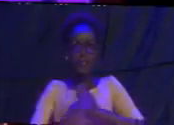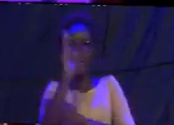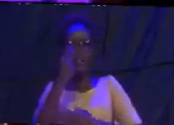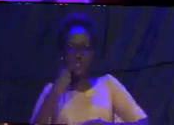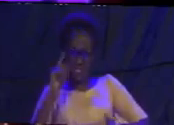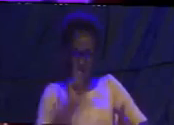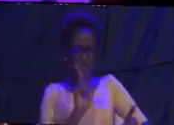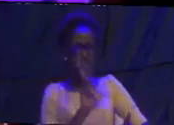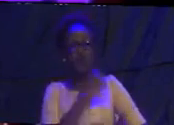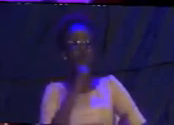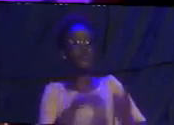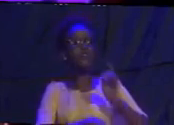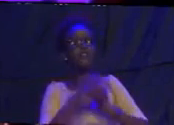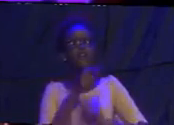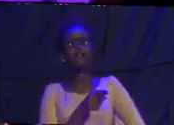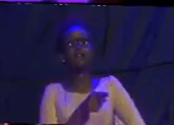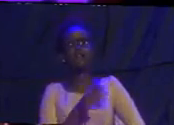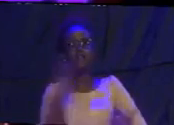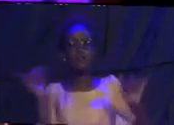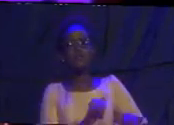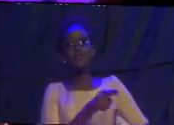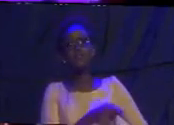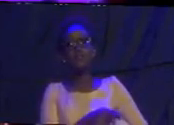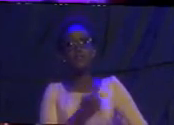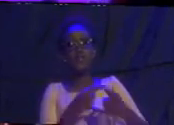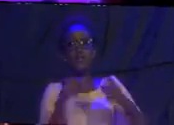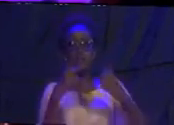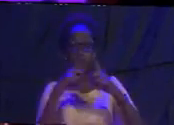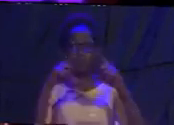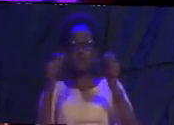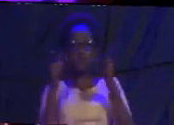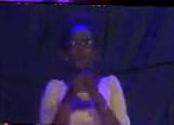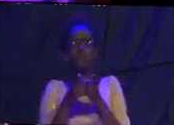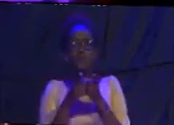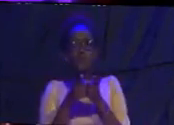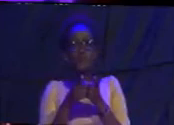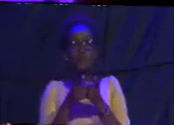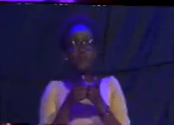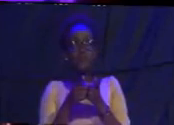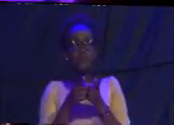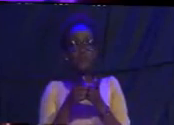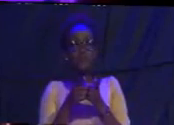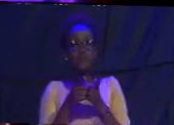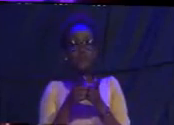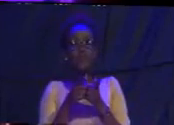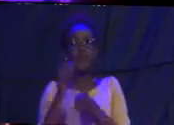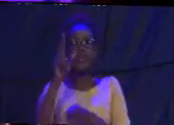Things which God had forbidden them from touching. In brief,